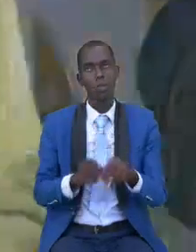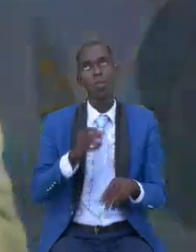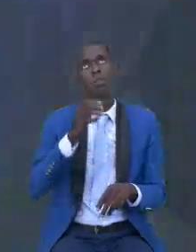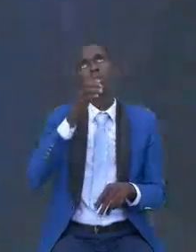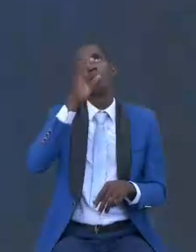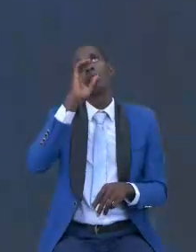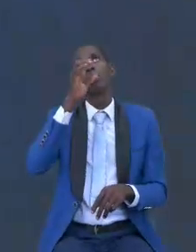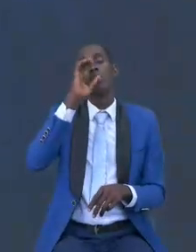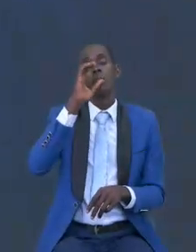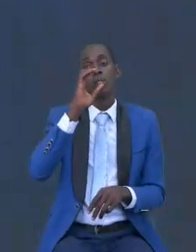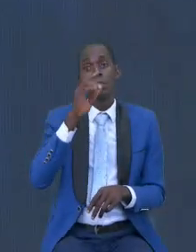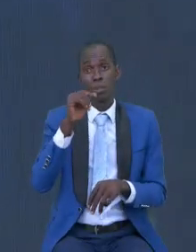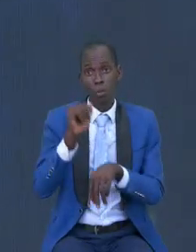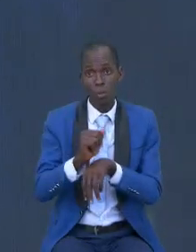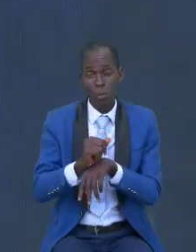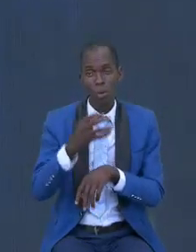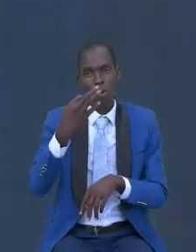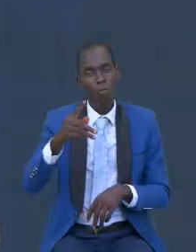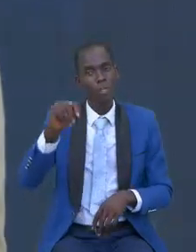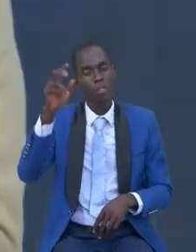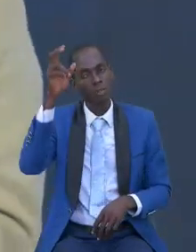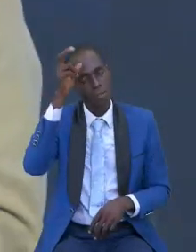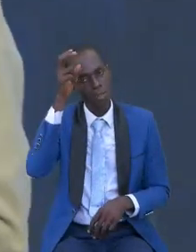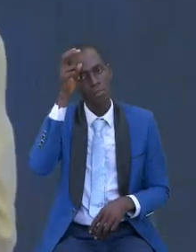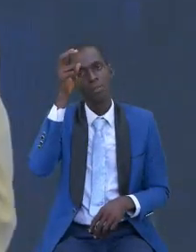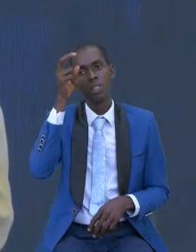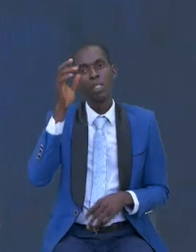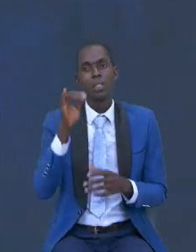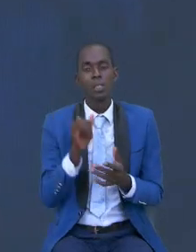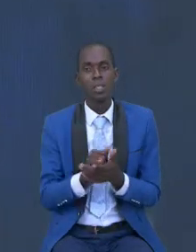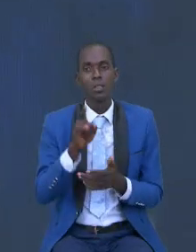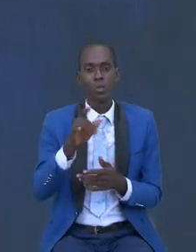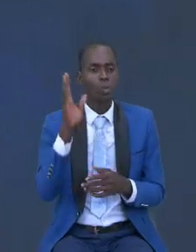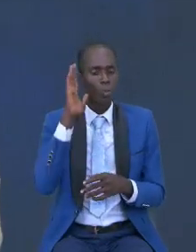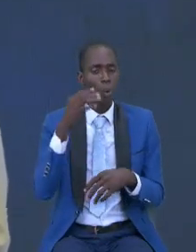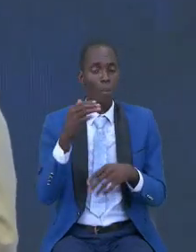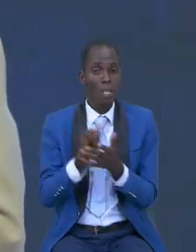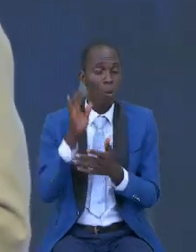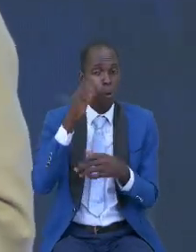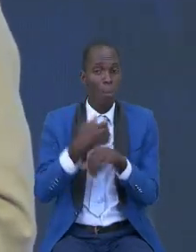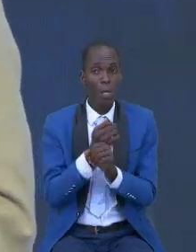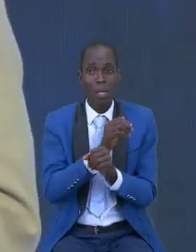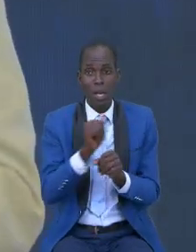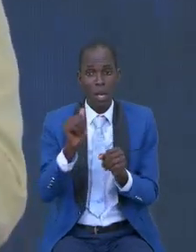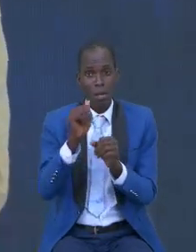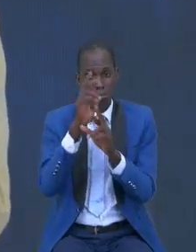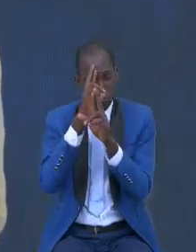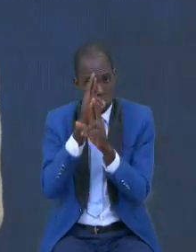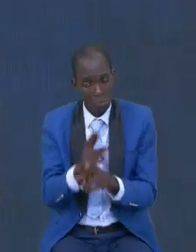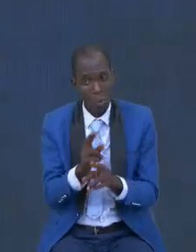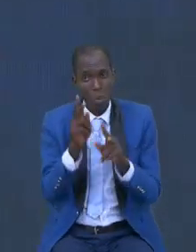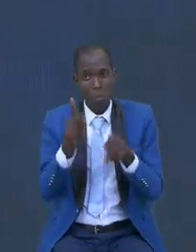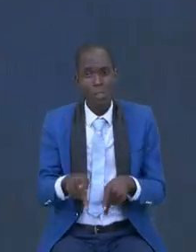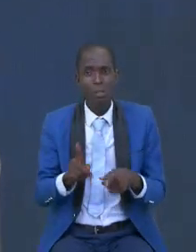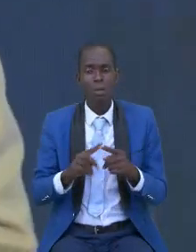Drunkenness, the work of the devil, that will make an honorable man, honorable woman, the